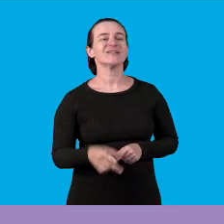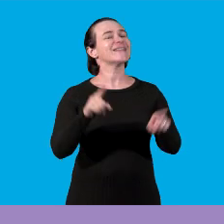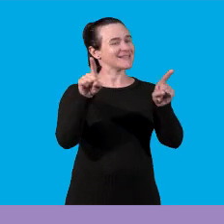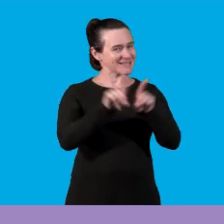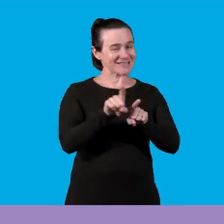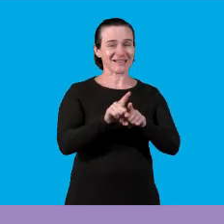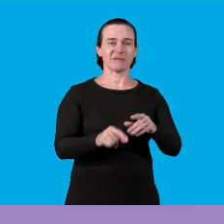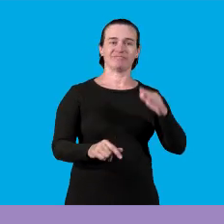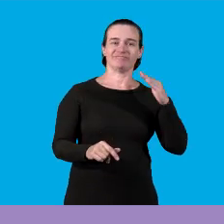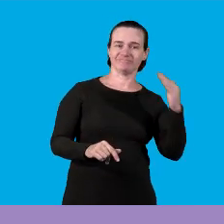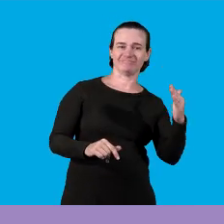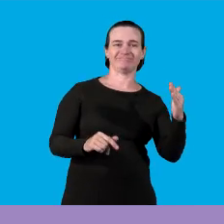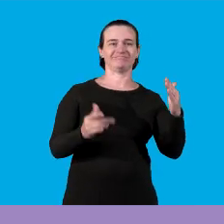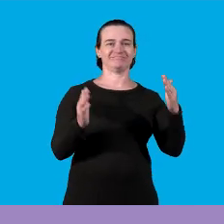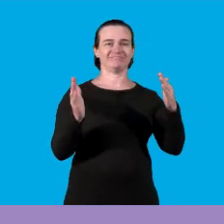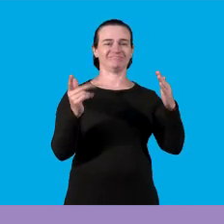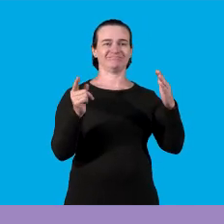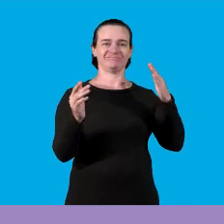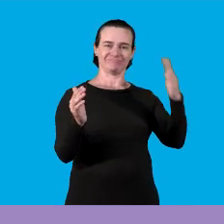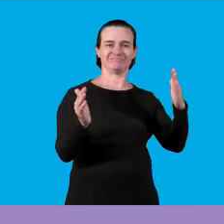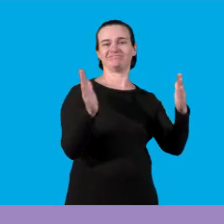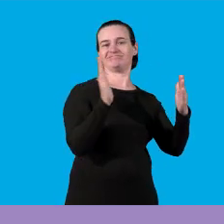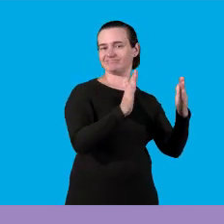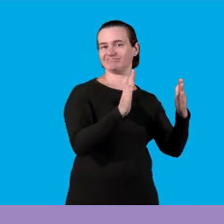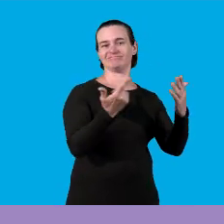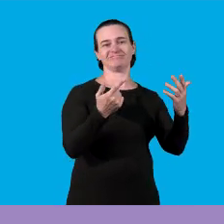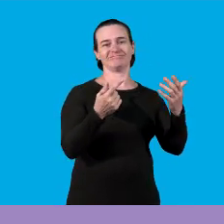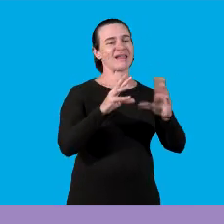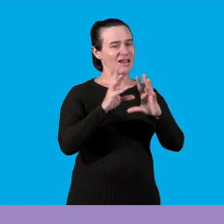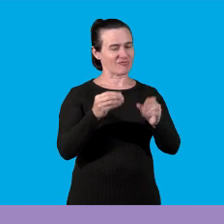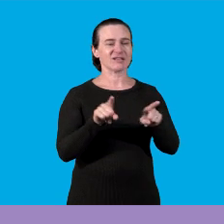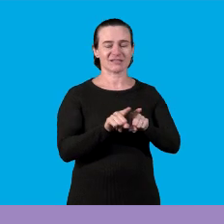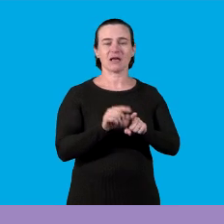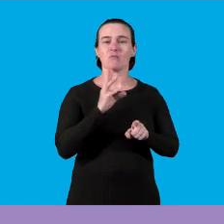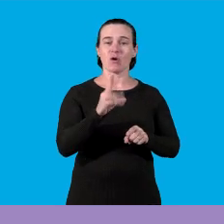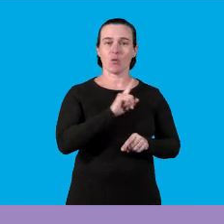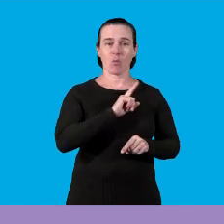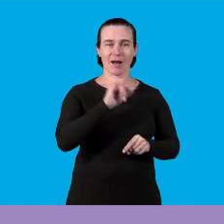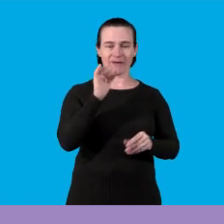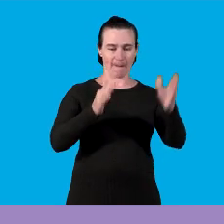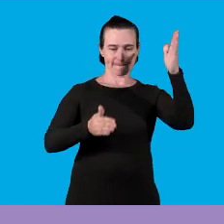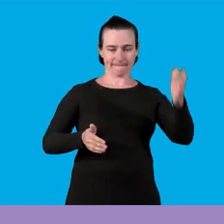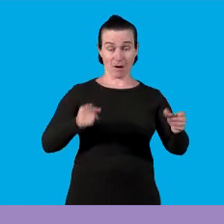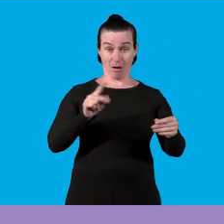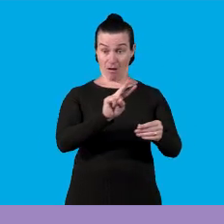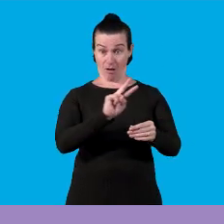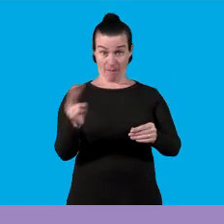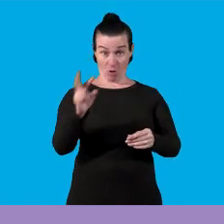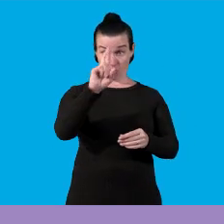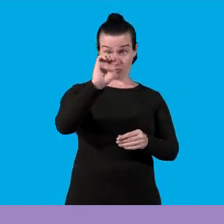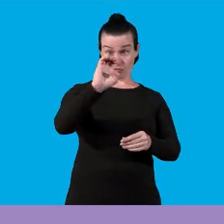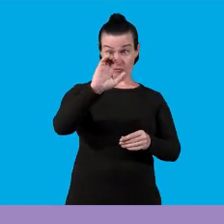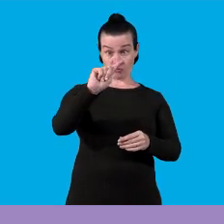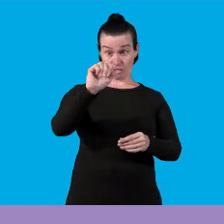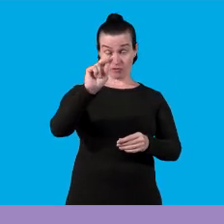repeated for the other two sides because this is a rectangle. What parallel sides, opposite sides are